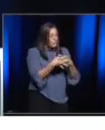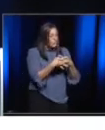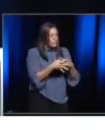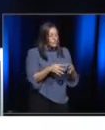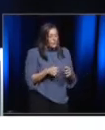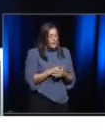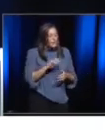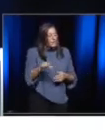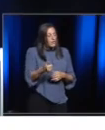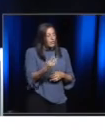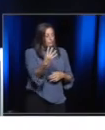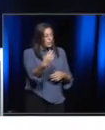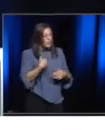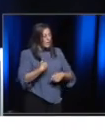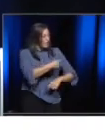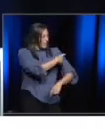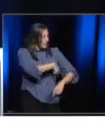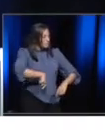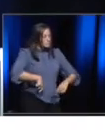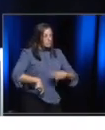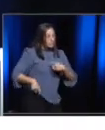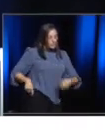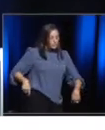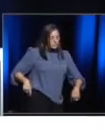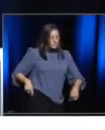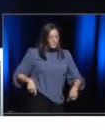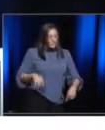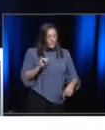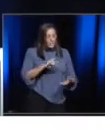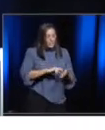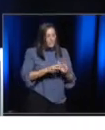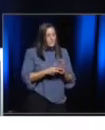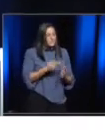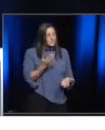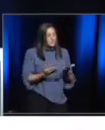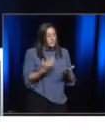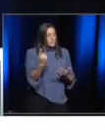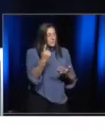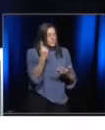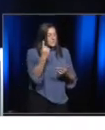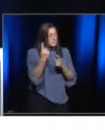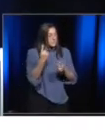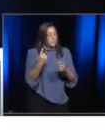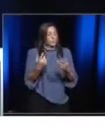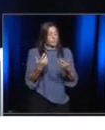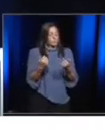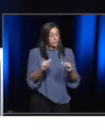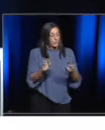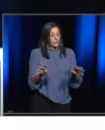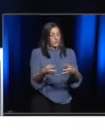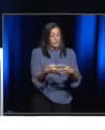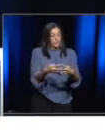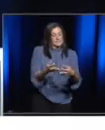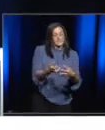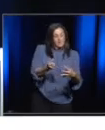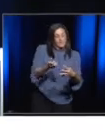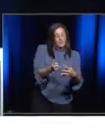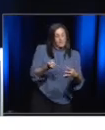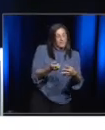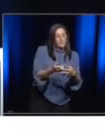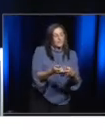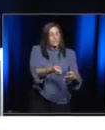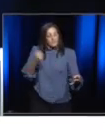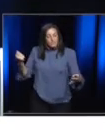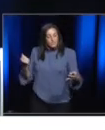on their bodies or slit bellies consistent of removal from nets. There were no doubts that fishing was